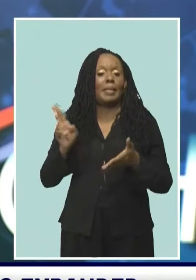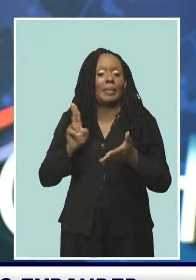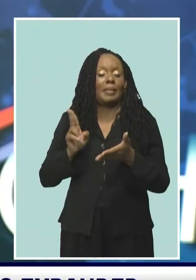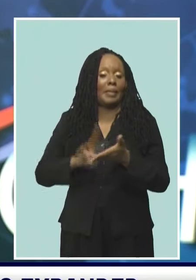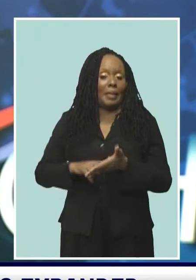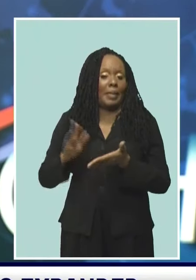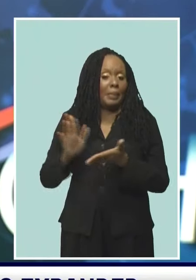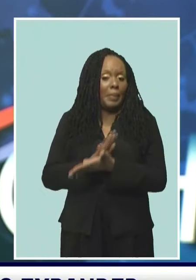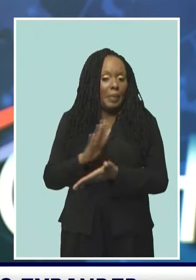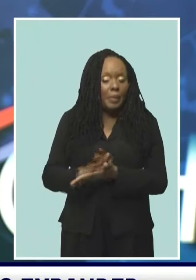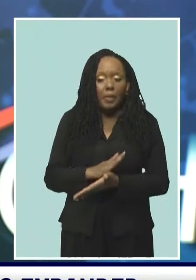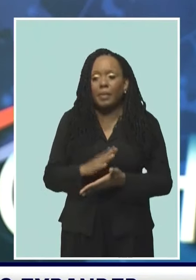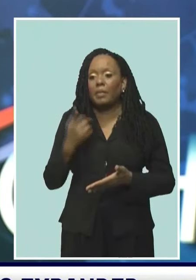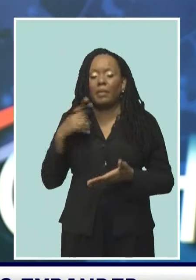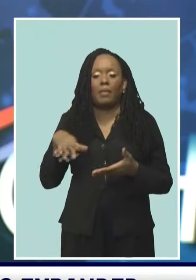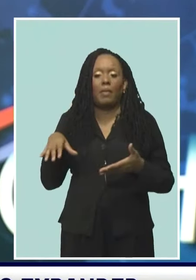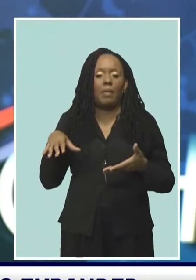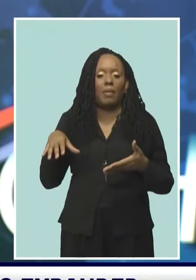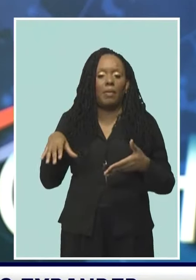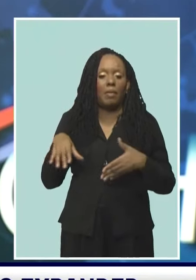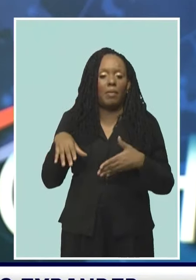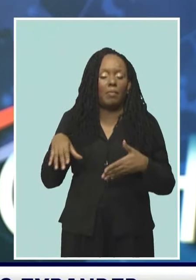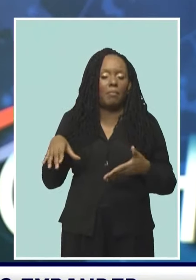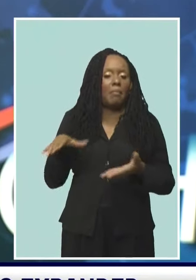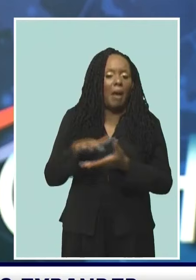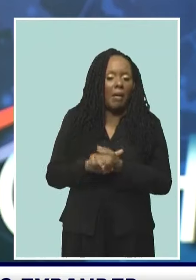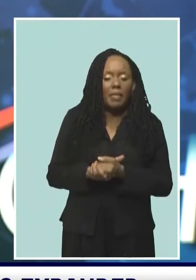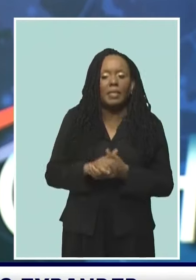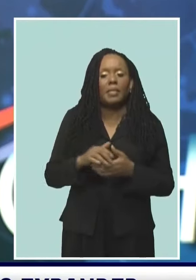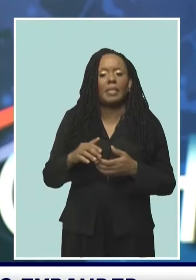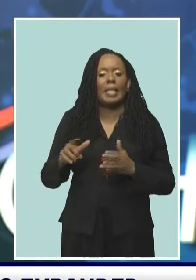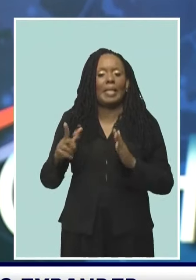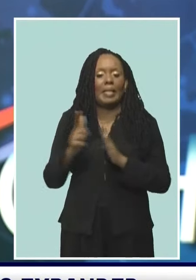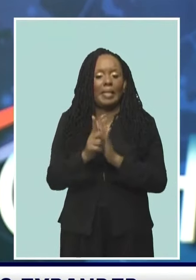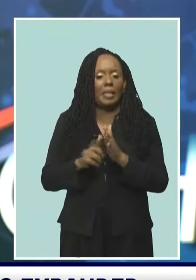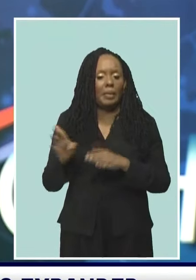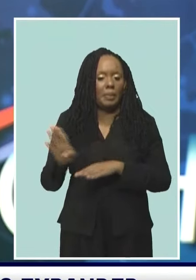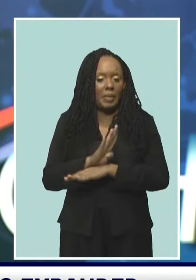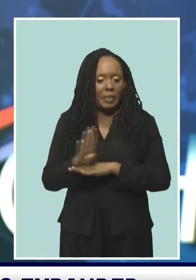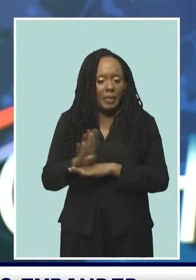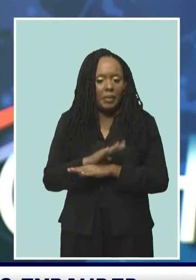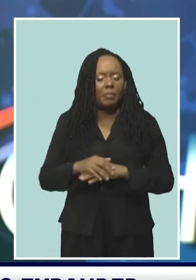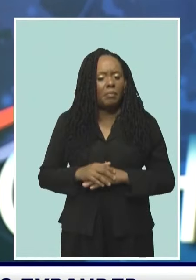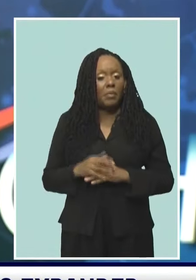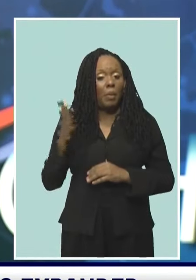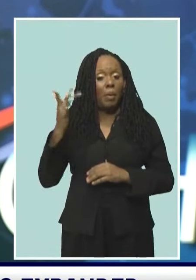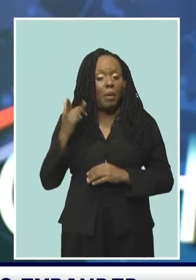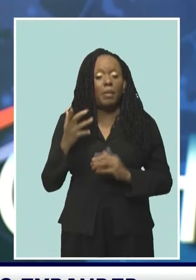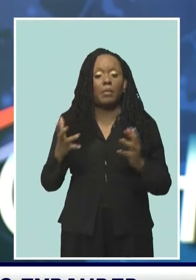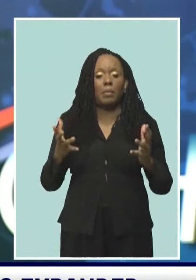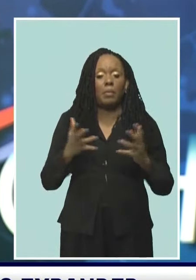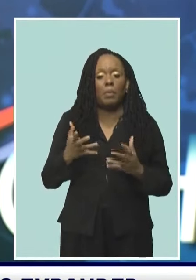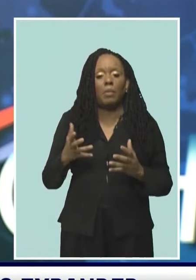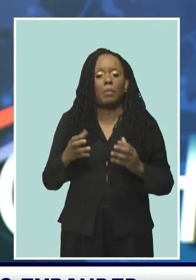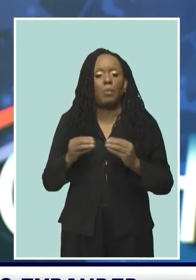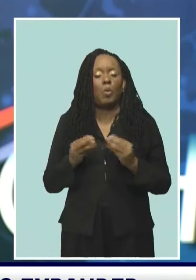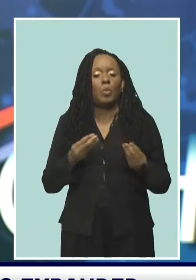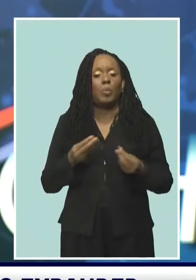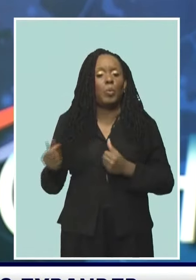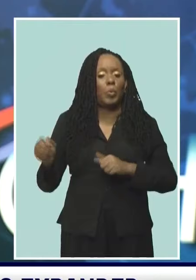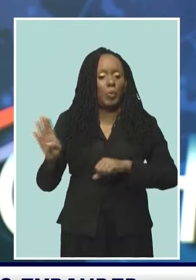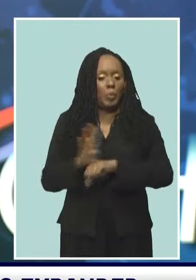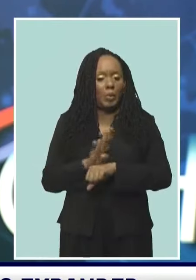Government Business and Minister of Energy and Business, Senator Lisa Cummins, says it's all part of efforts to ease doing business in Barbados and